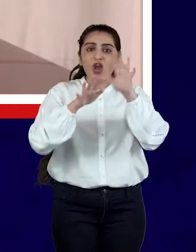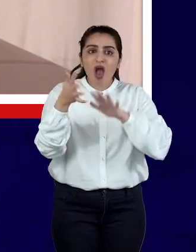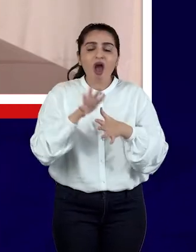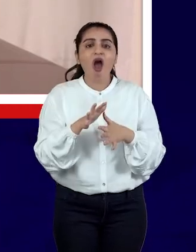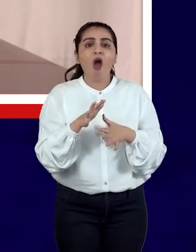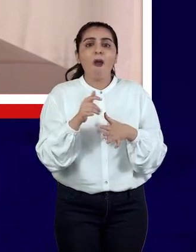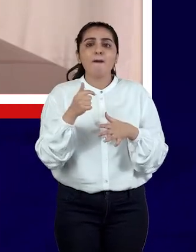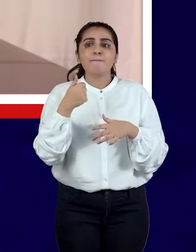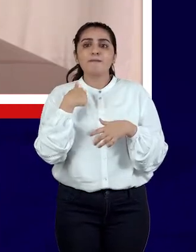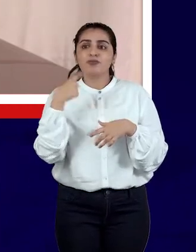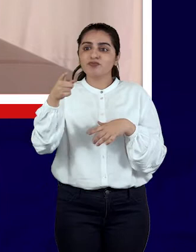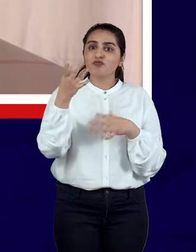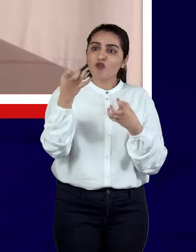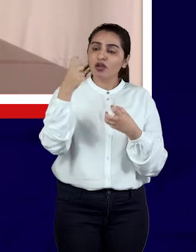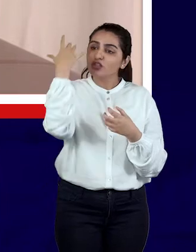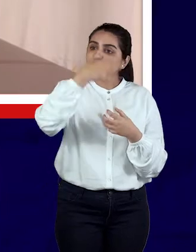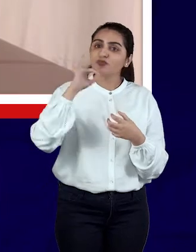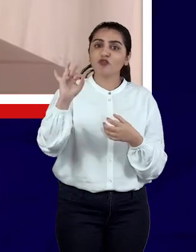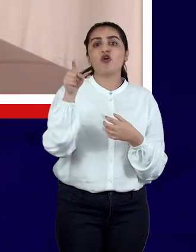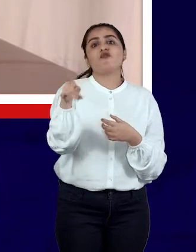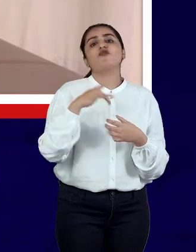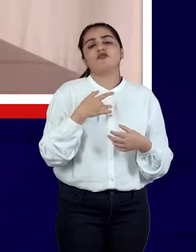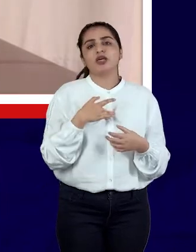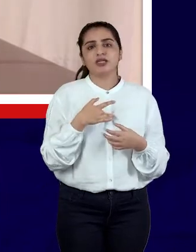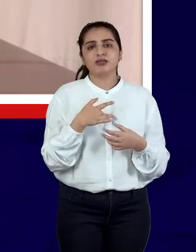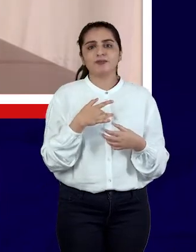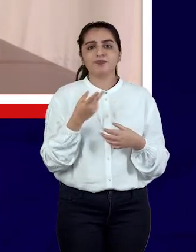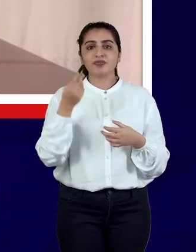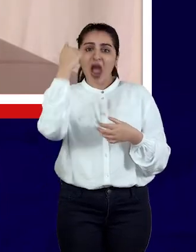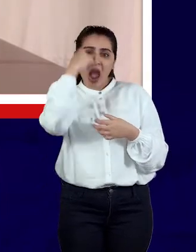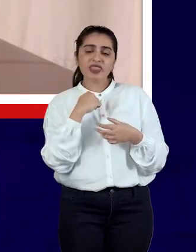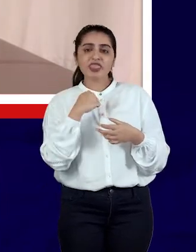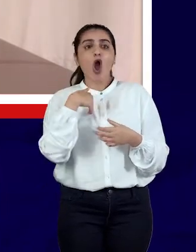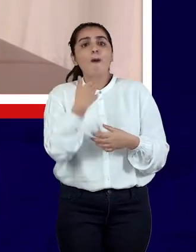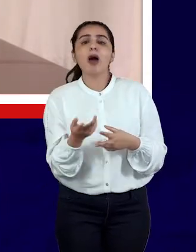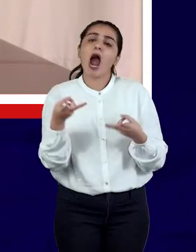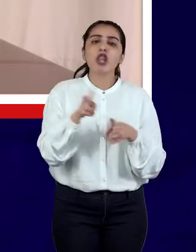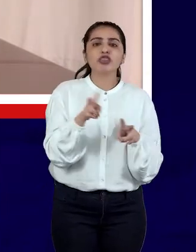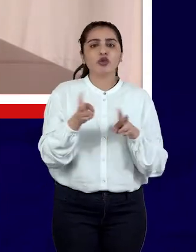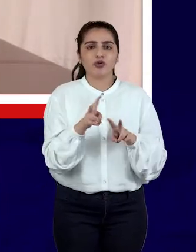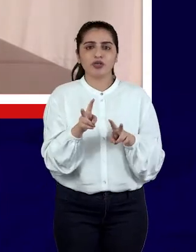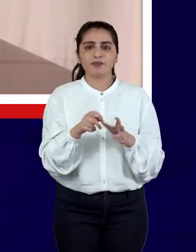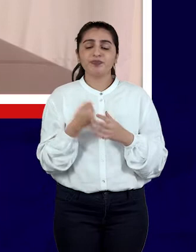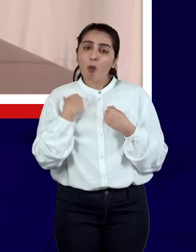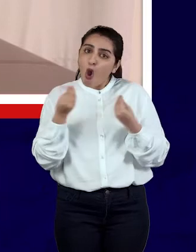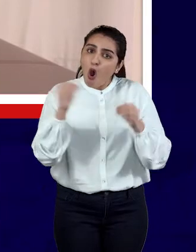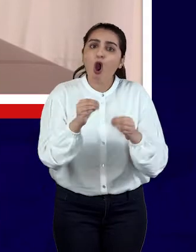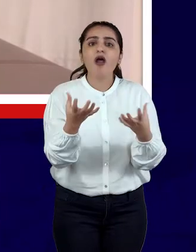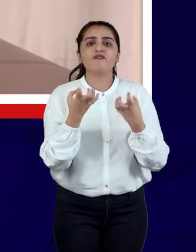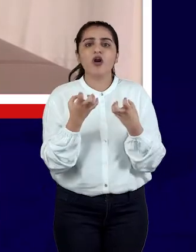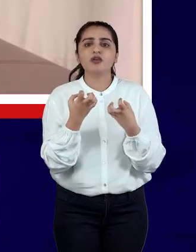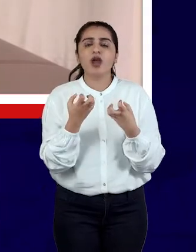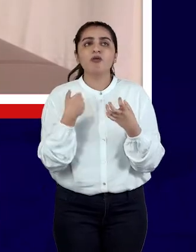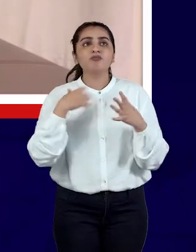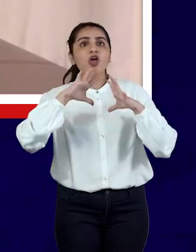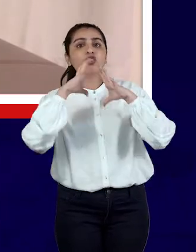I help women see how beautiful they were on the outside and on the inside as I spoke to them. But I wanted to do more.